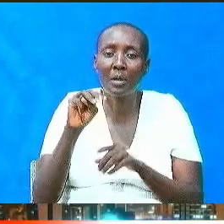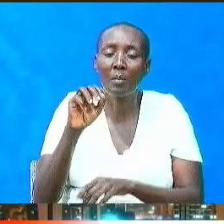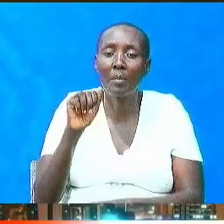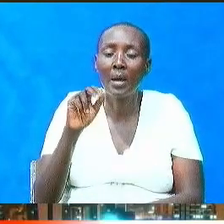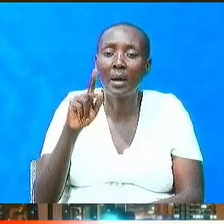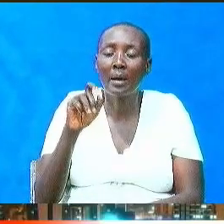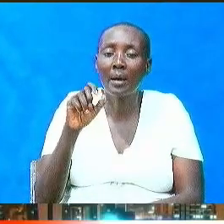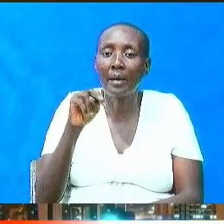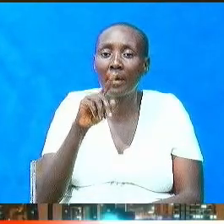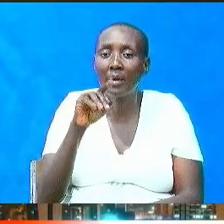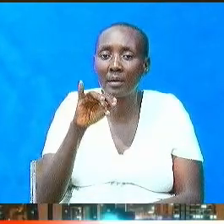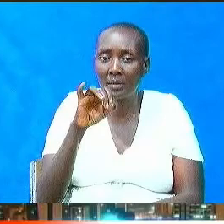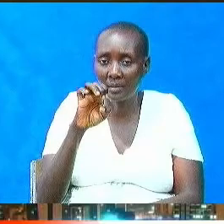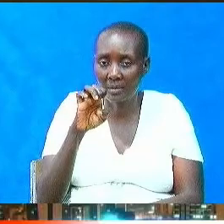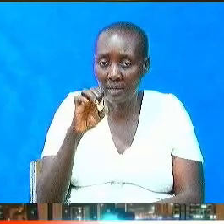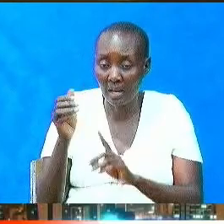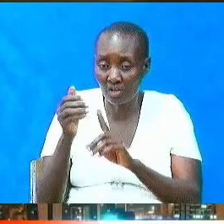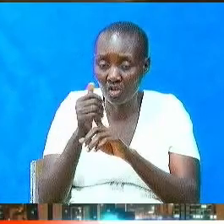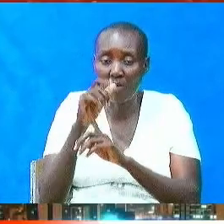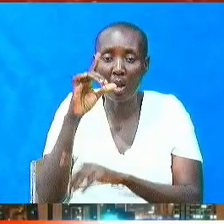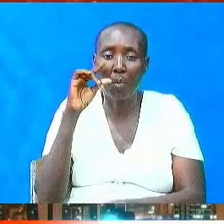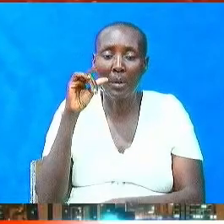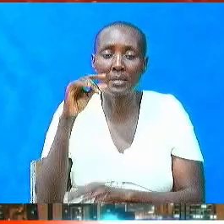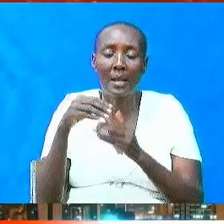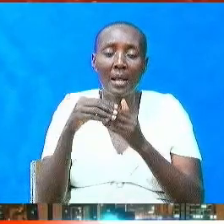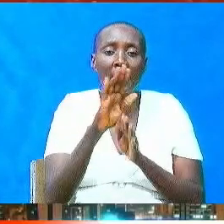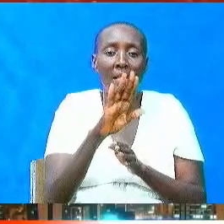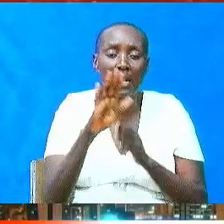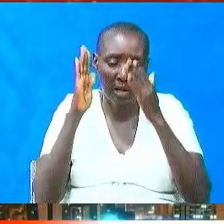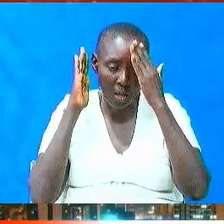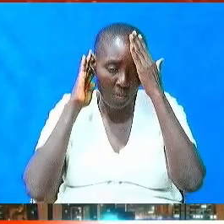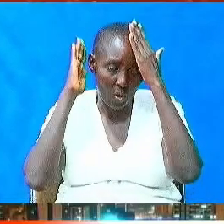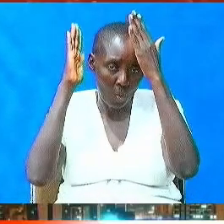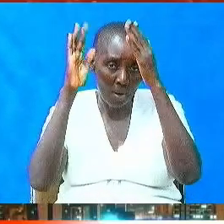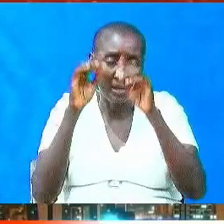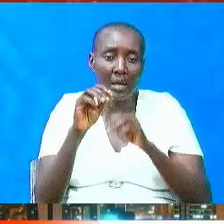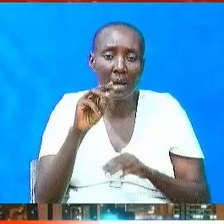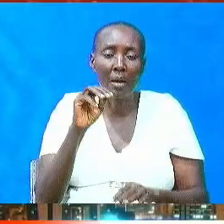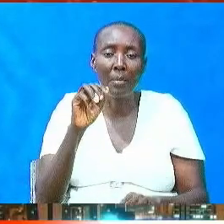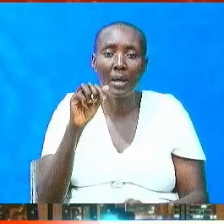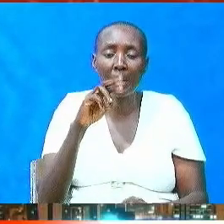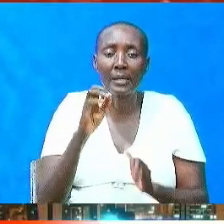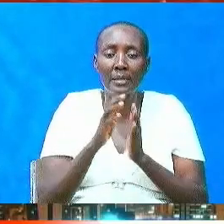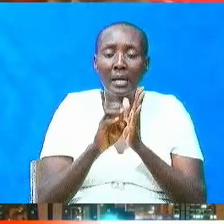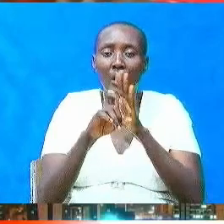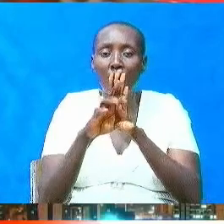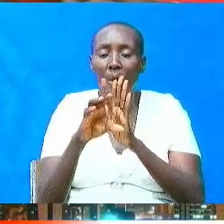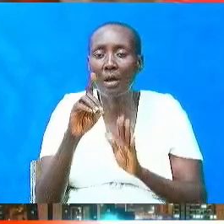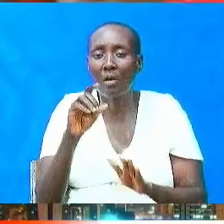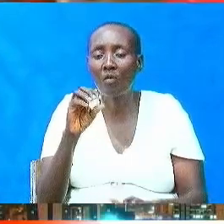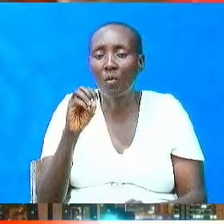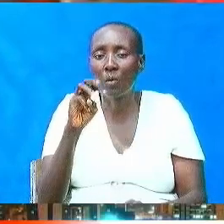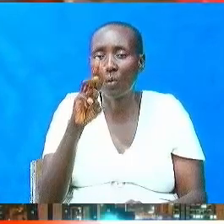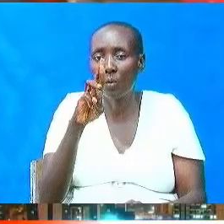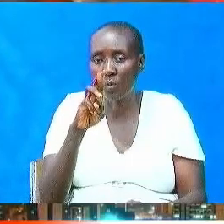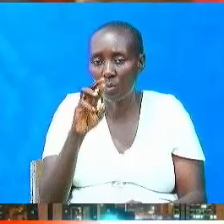in Mombasa. Viongozi hao wa kidini wakiongozwa na Askofu Margaret Wanjiru na upande wa wakili wa mhubiri David Owor, wakiwemo